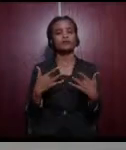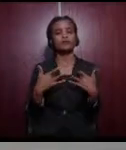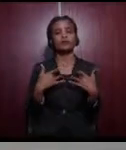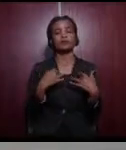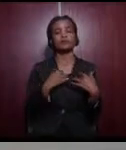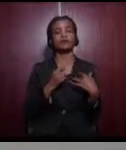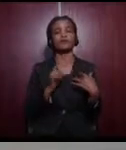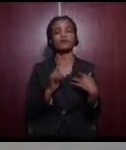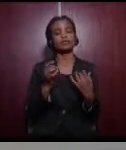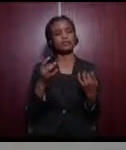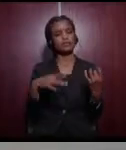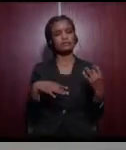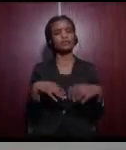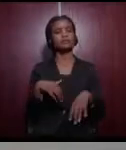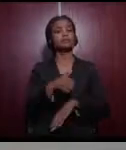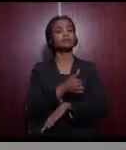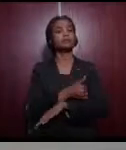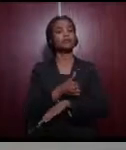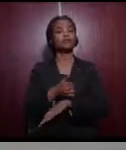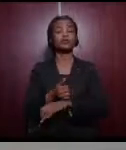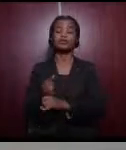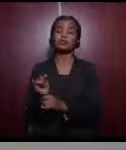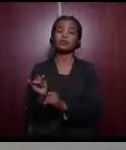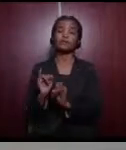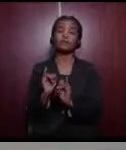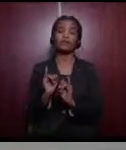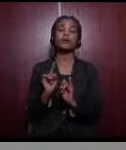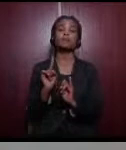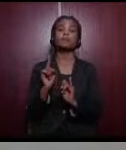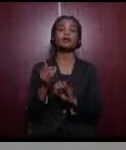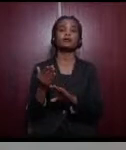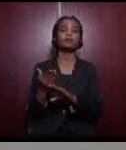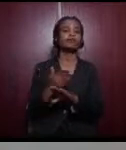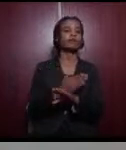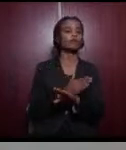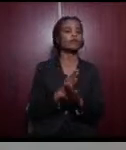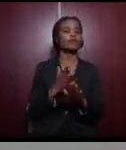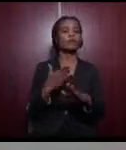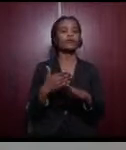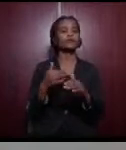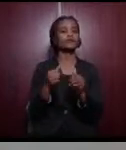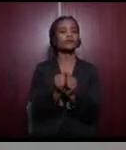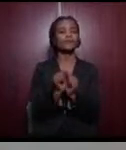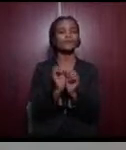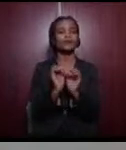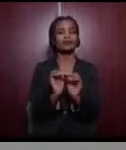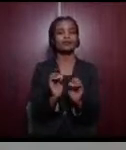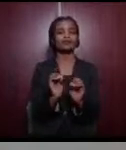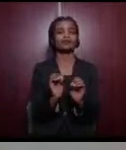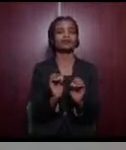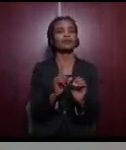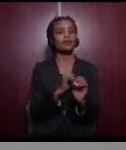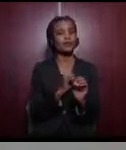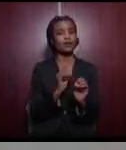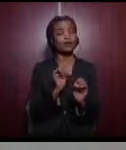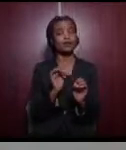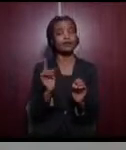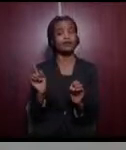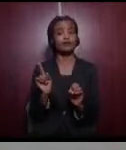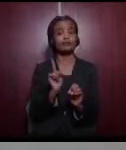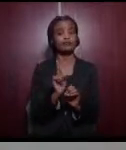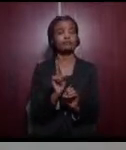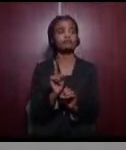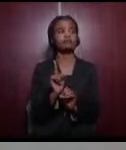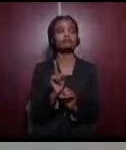invite stakeholders but we did not give them a workshop so that when they do their inputs must be